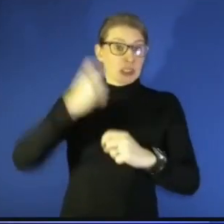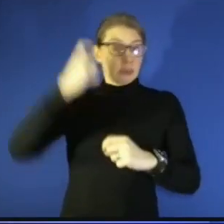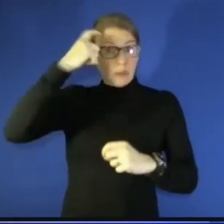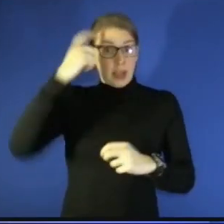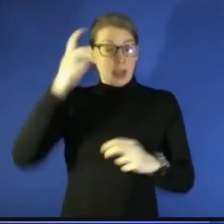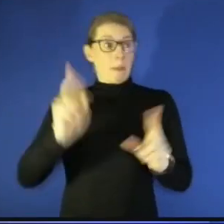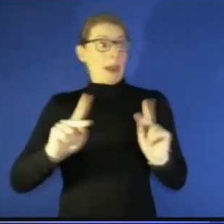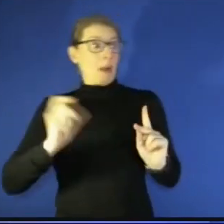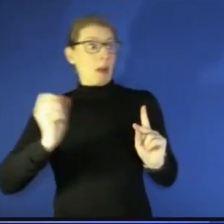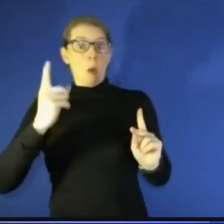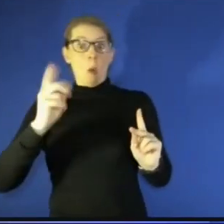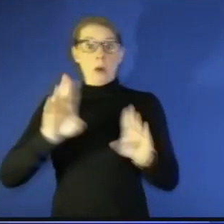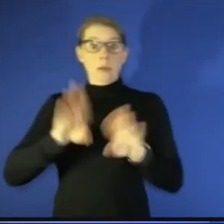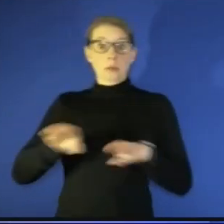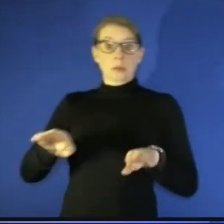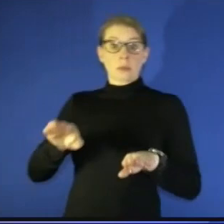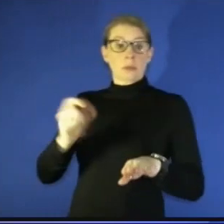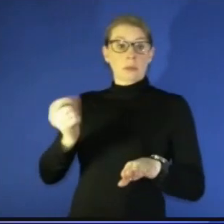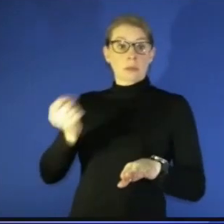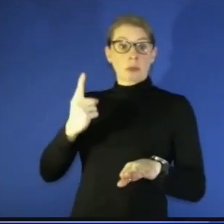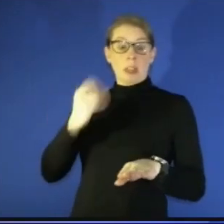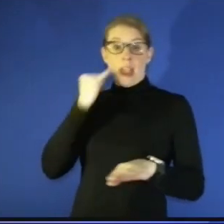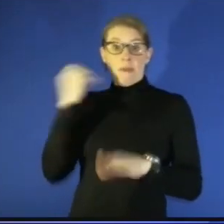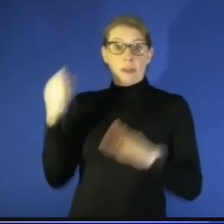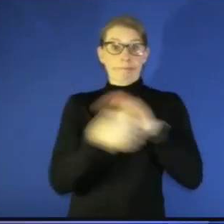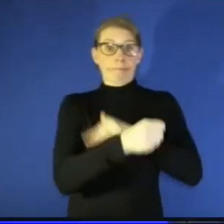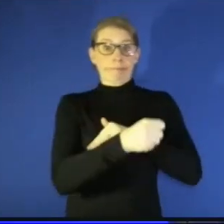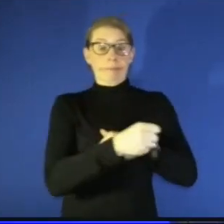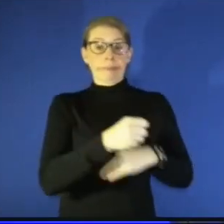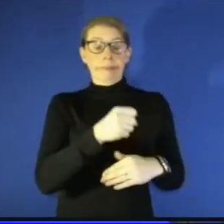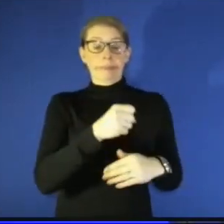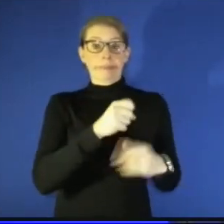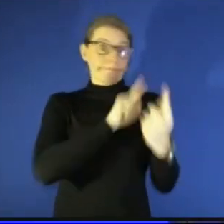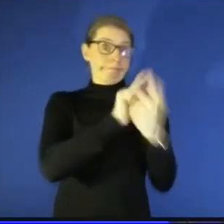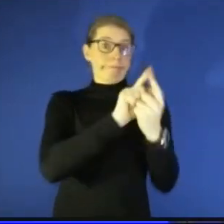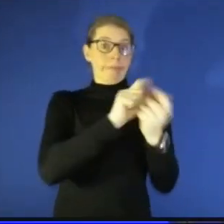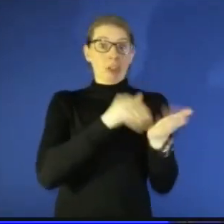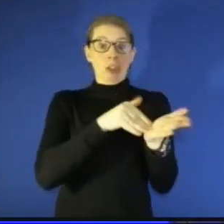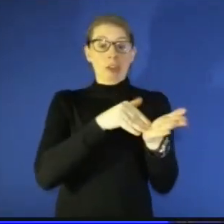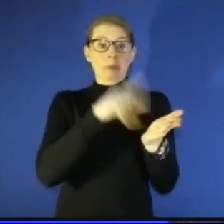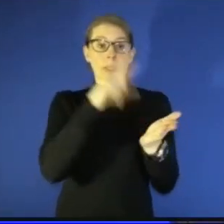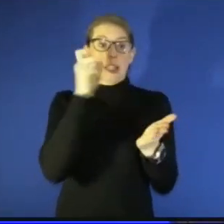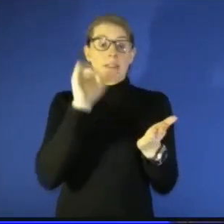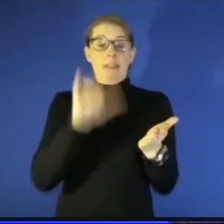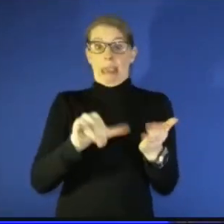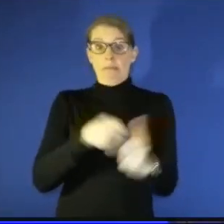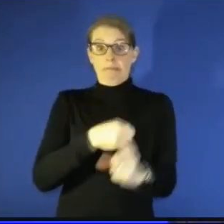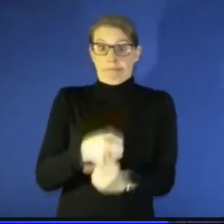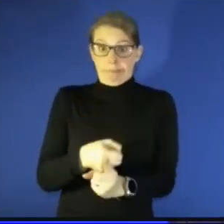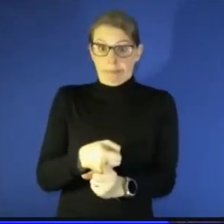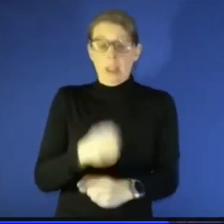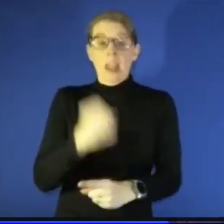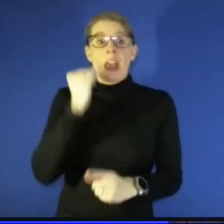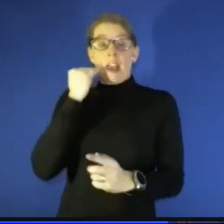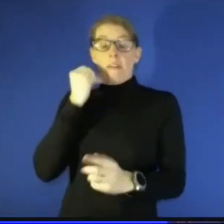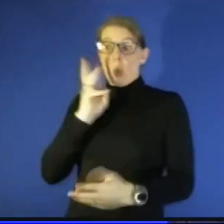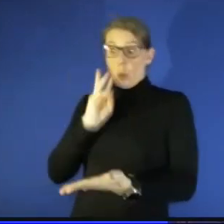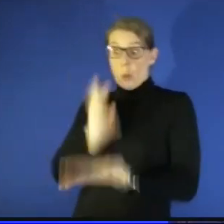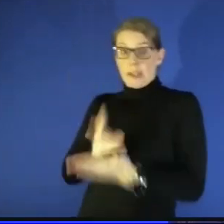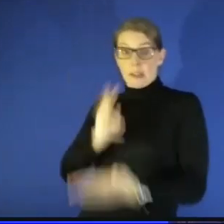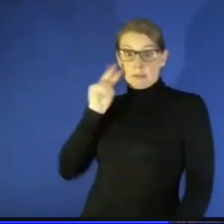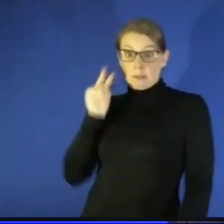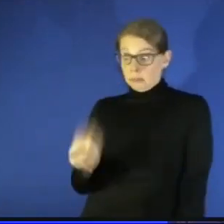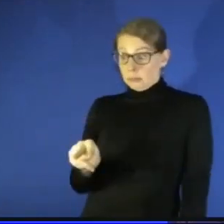our spouse to the doctor. Right. I think if the impact is witnessed and it looks like something that